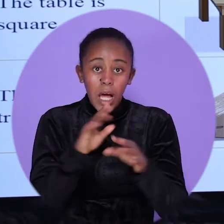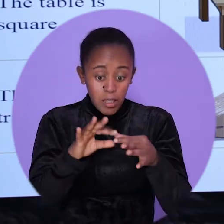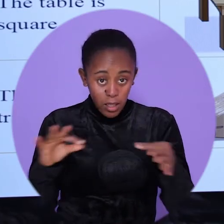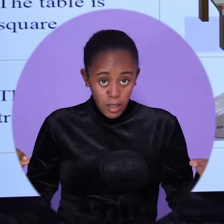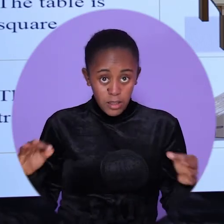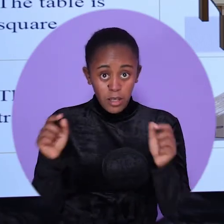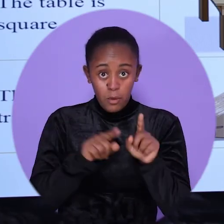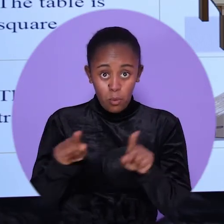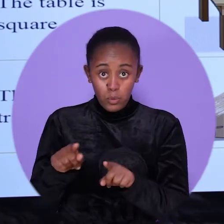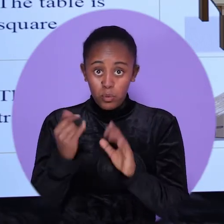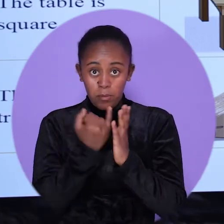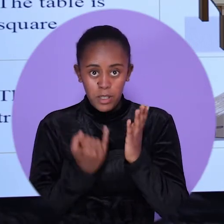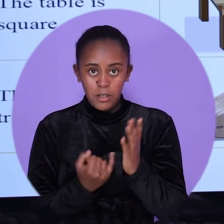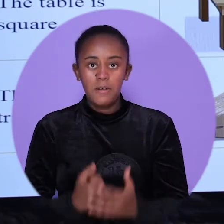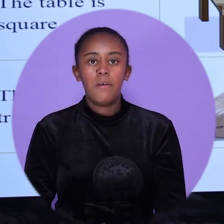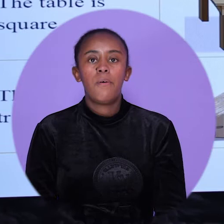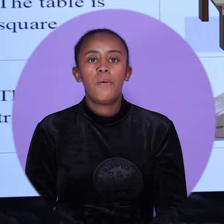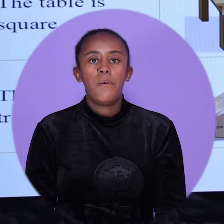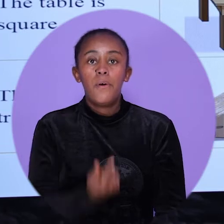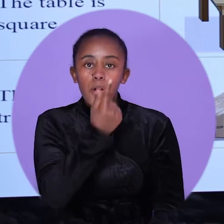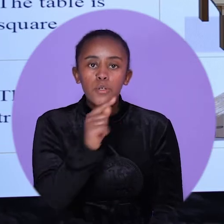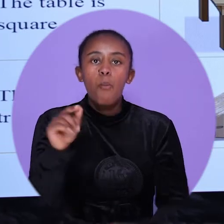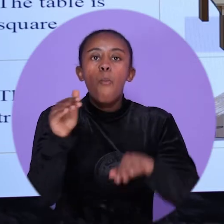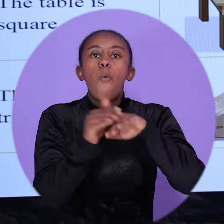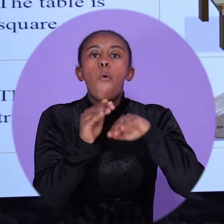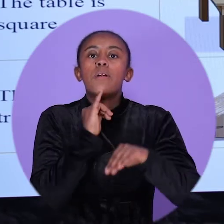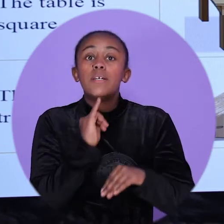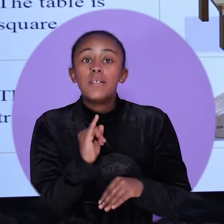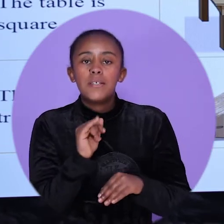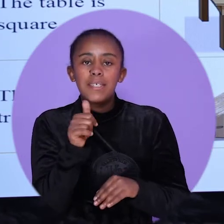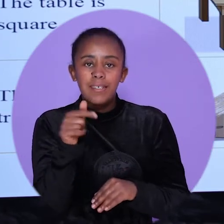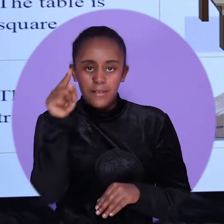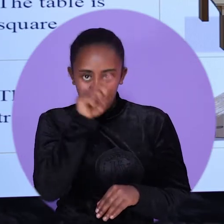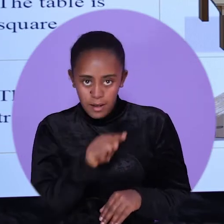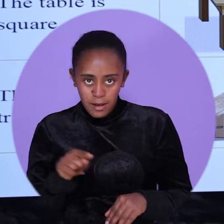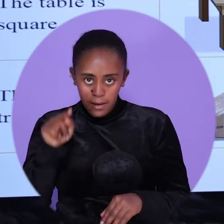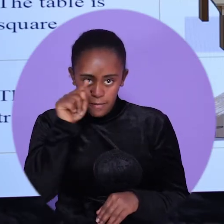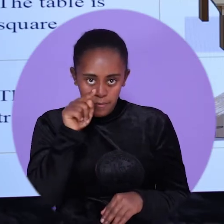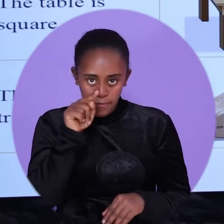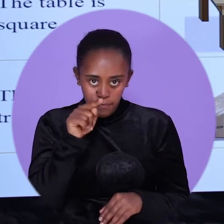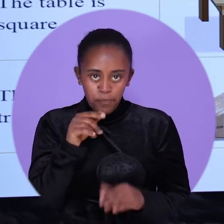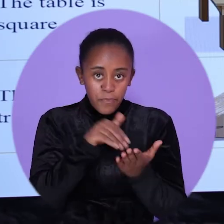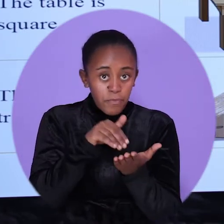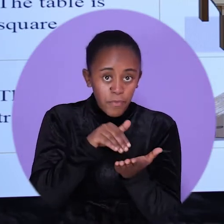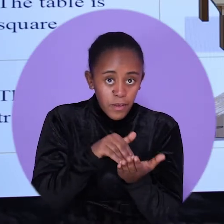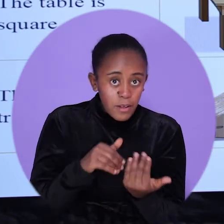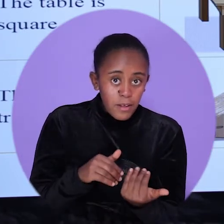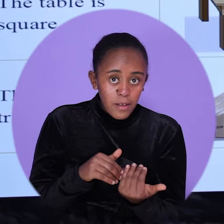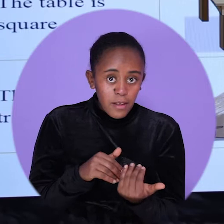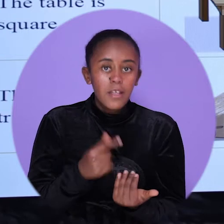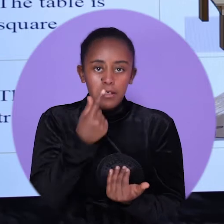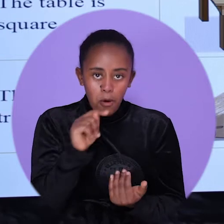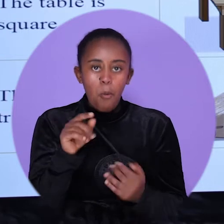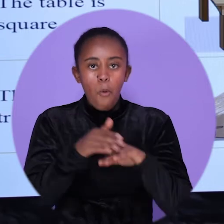the picture. The ball is a circle. Please say after me, the ball